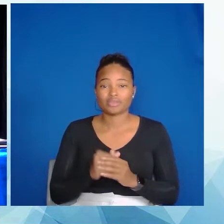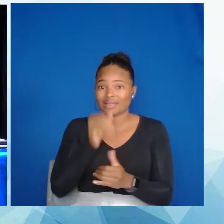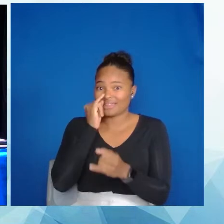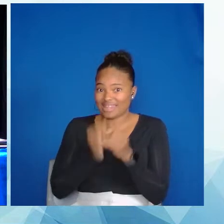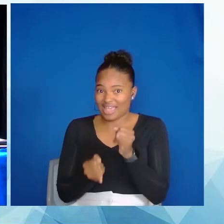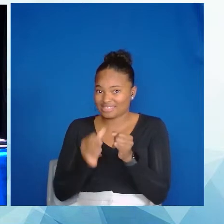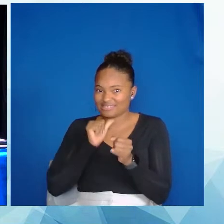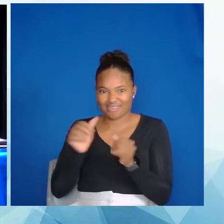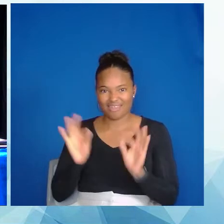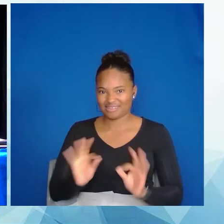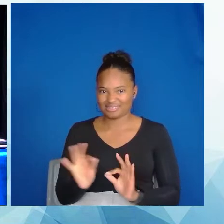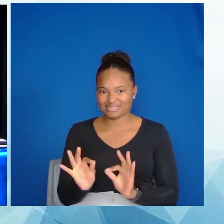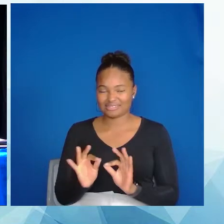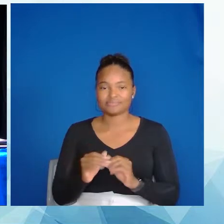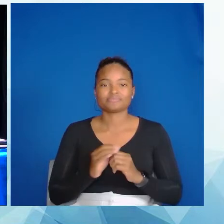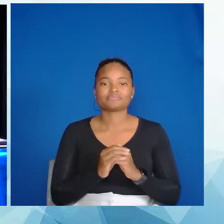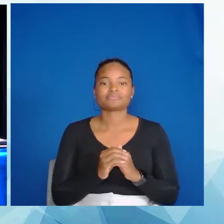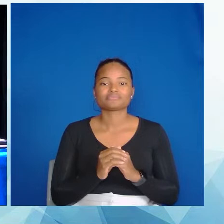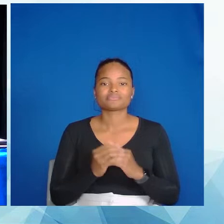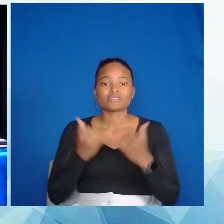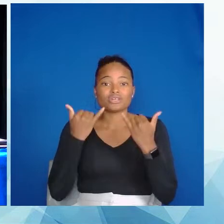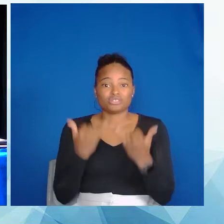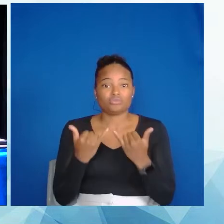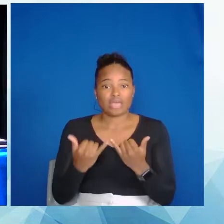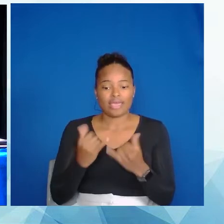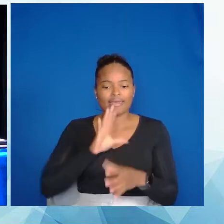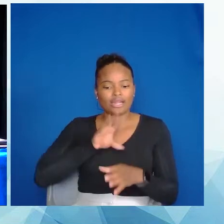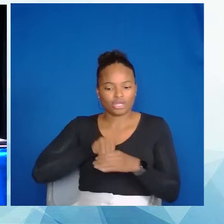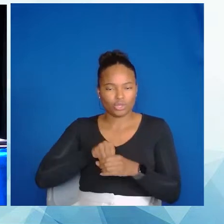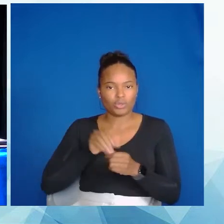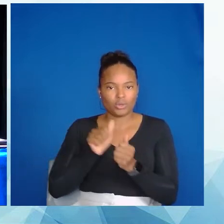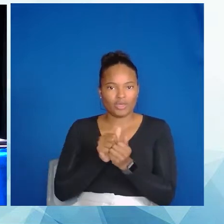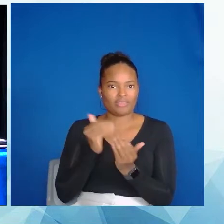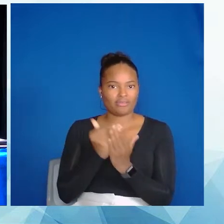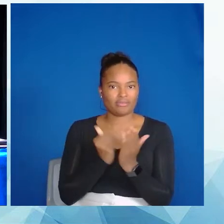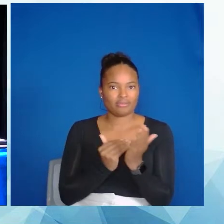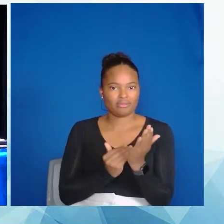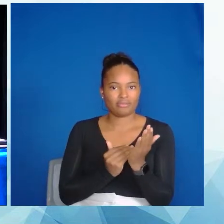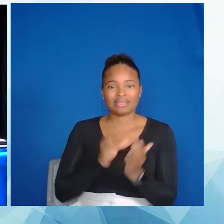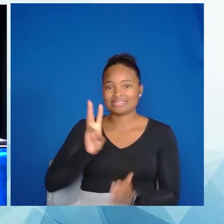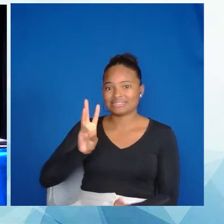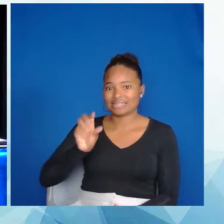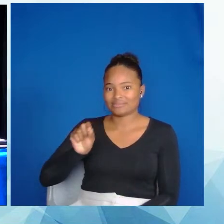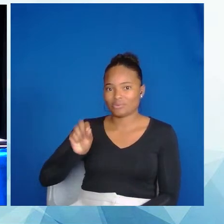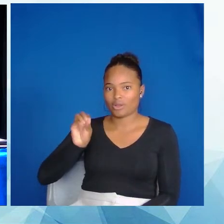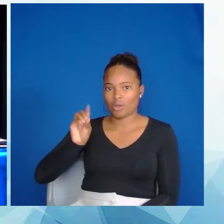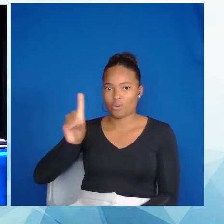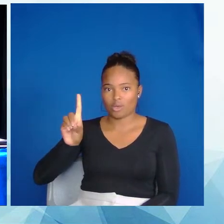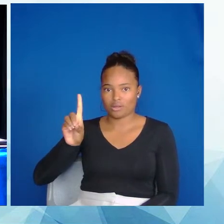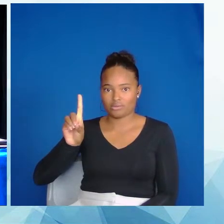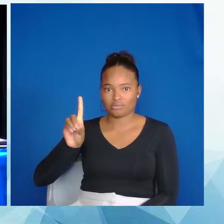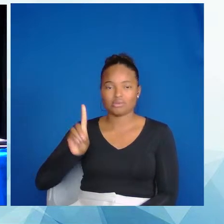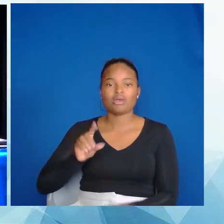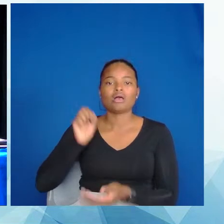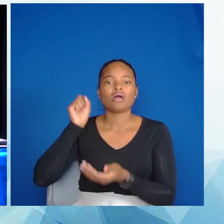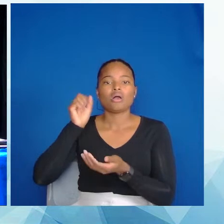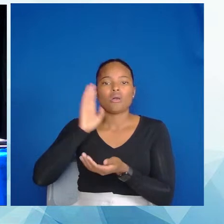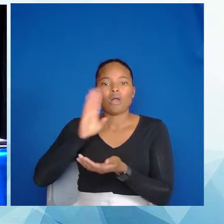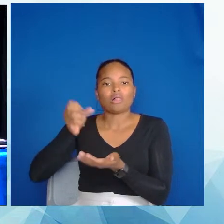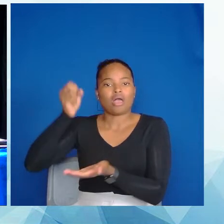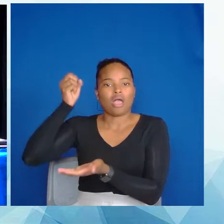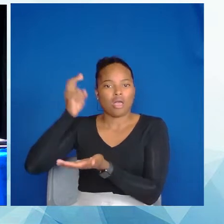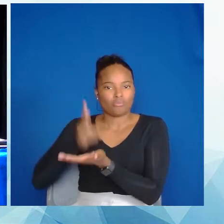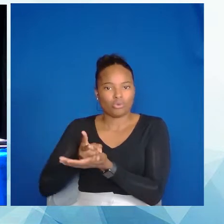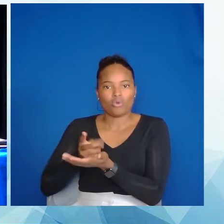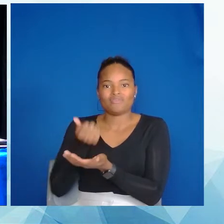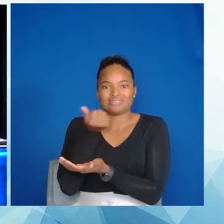least, today, included in the consent agenda item 6.01 is the approval of several salary